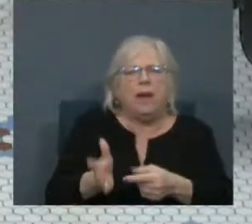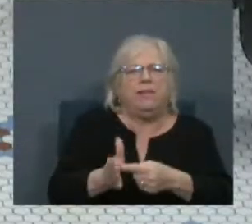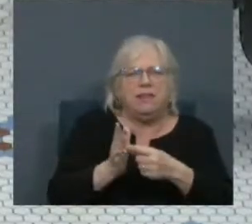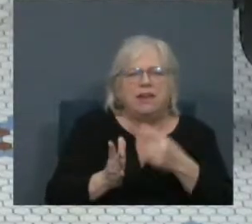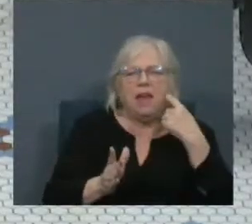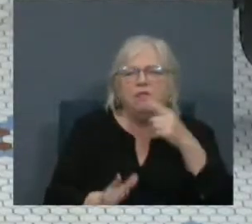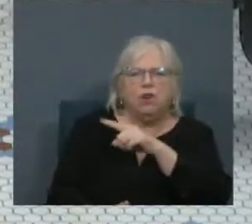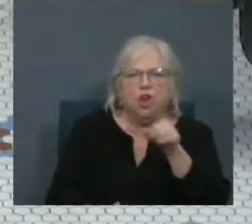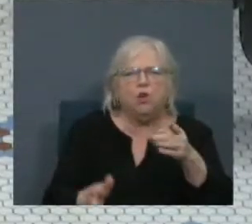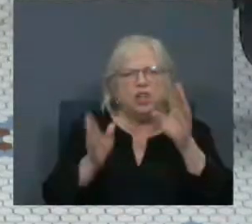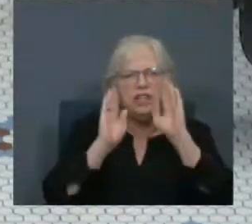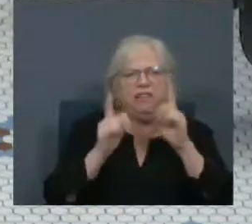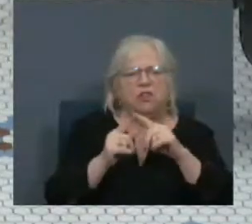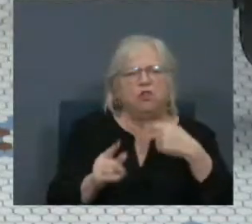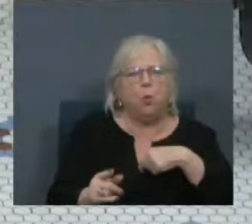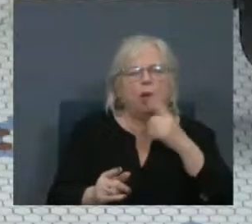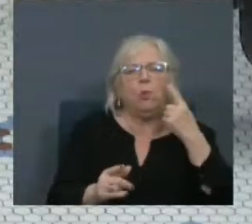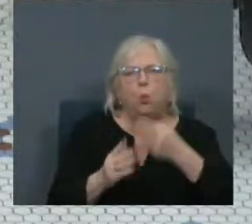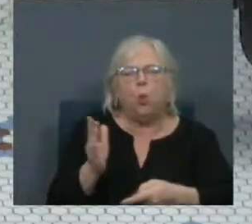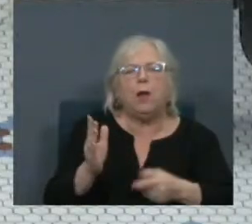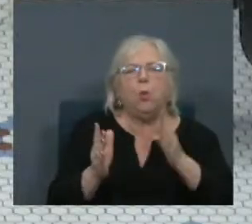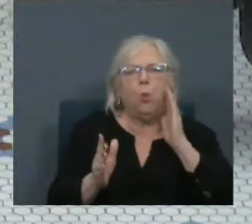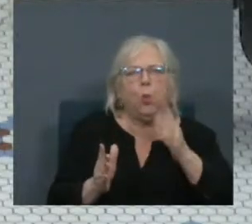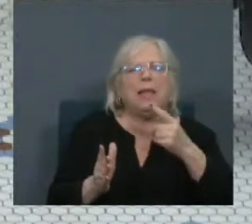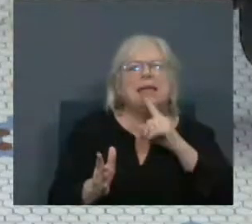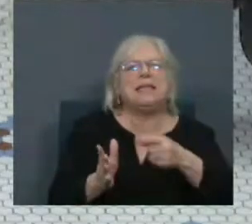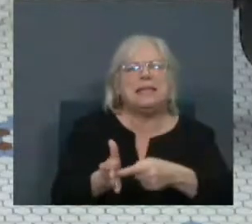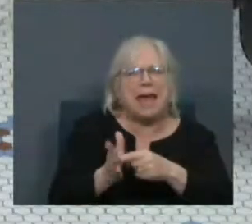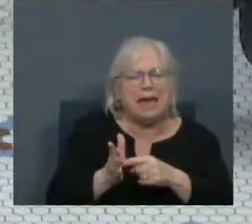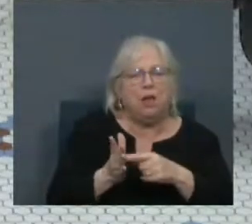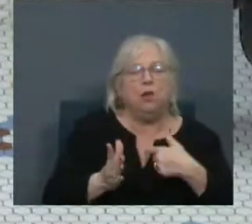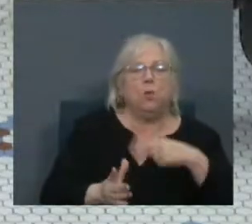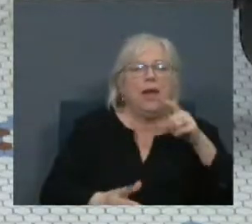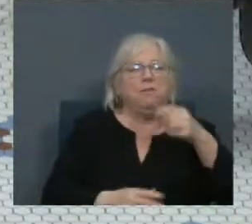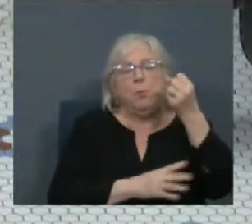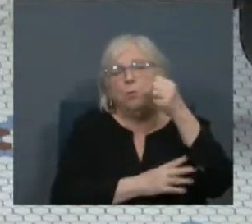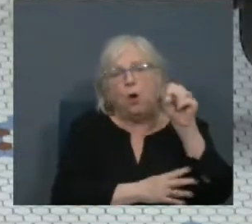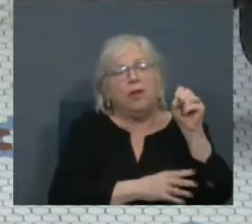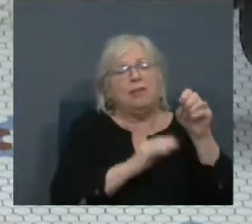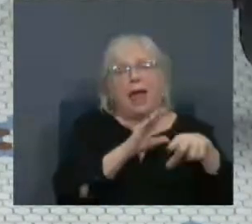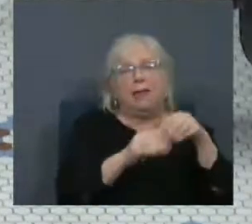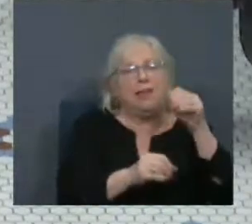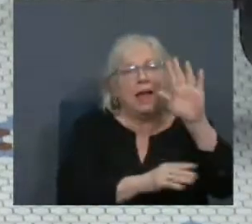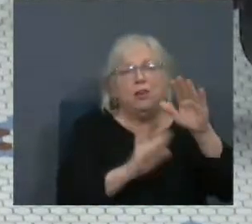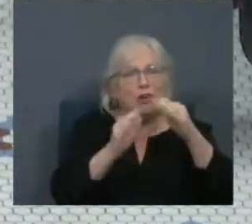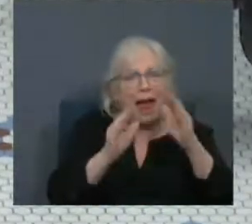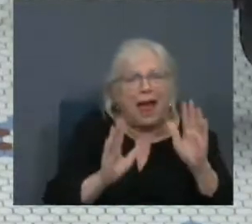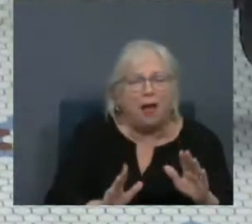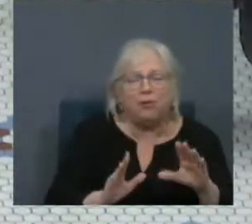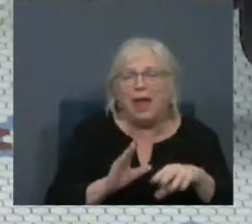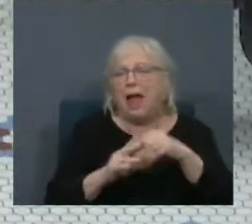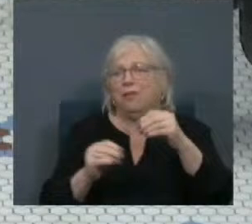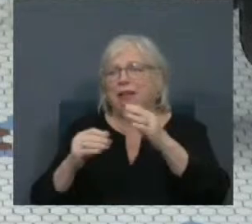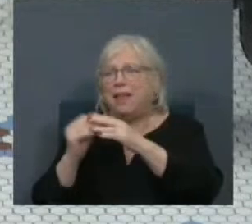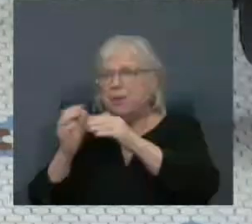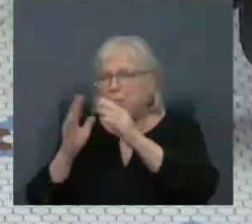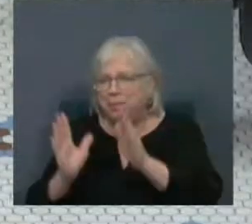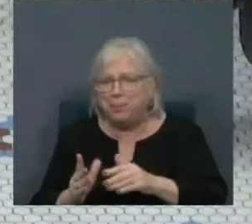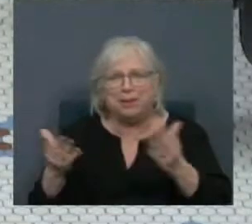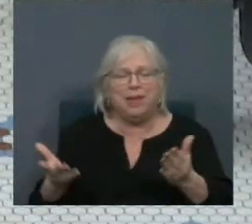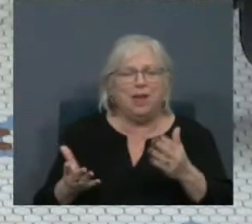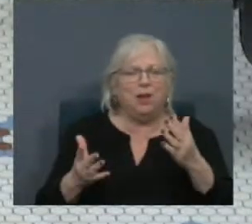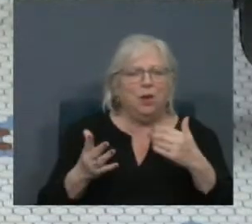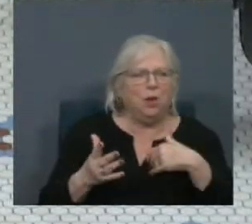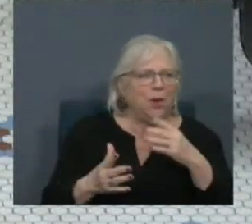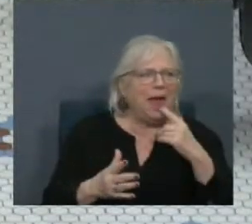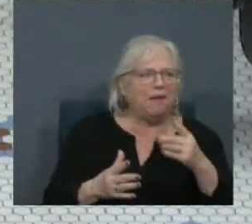y'all to listen to us? What will it take? Do we have to protest outside your house, outside the building? Do we have to just